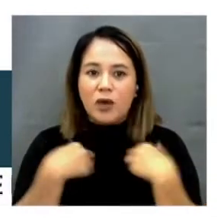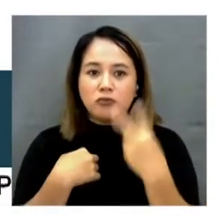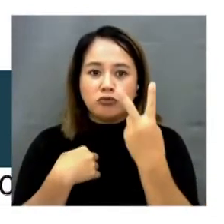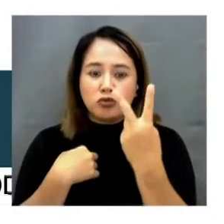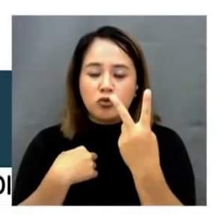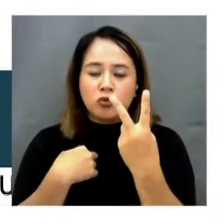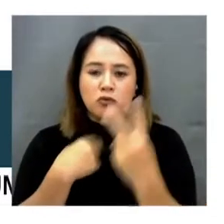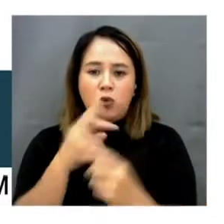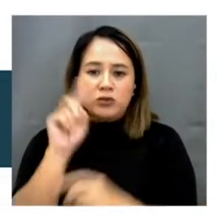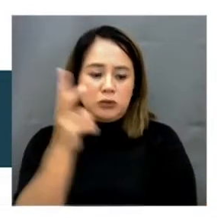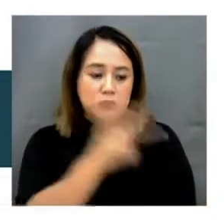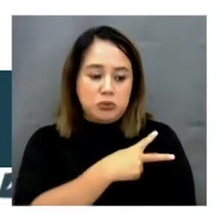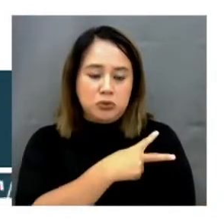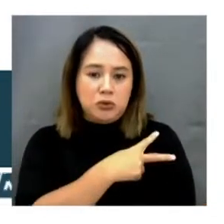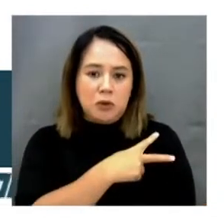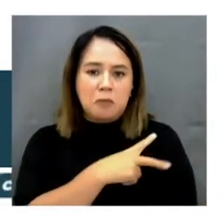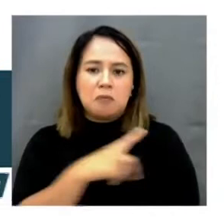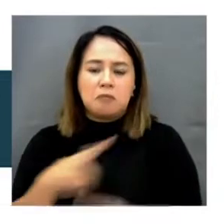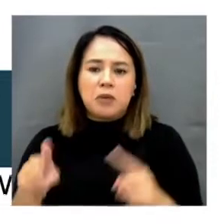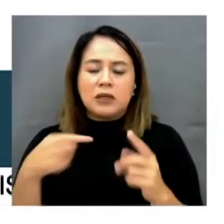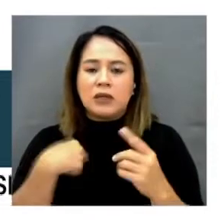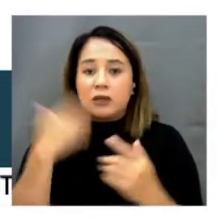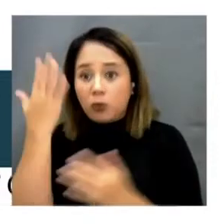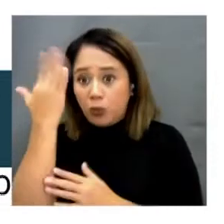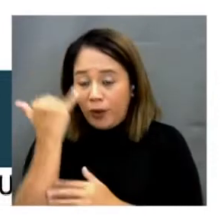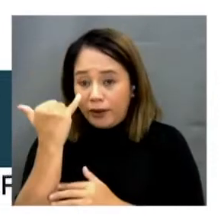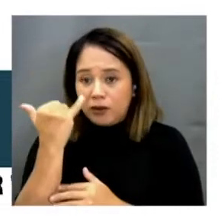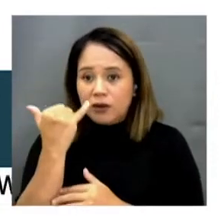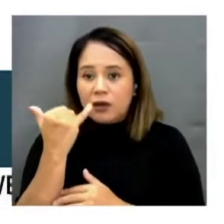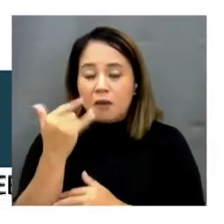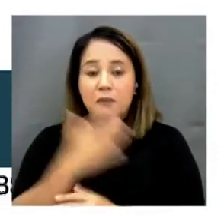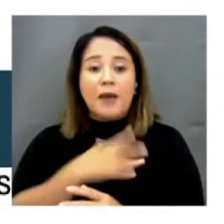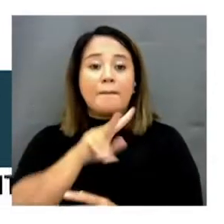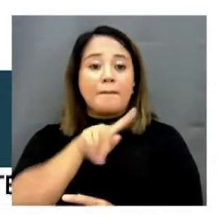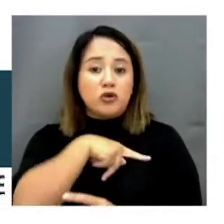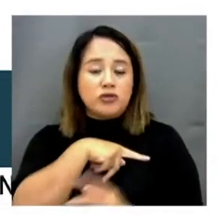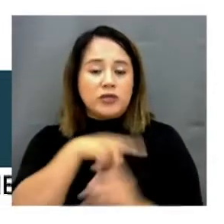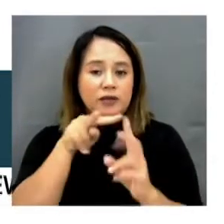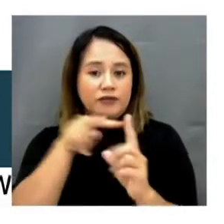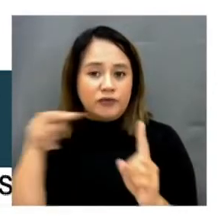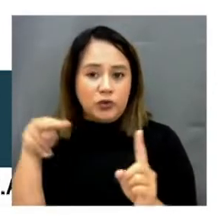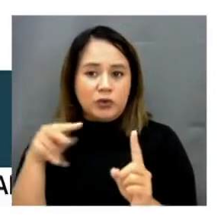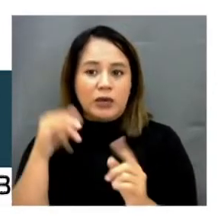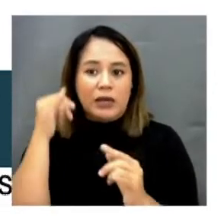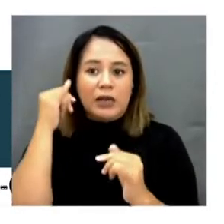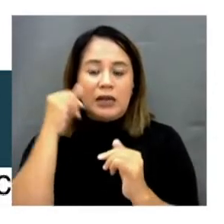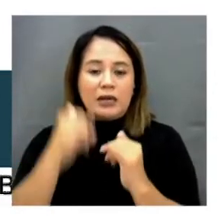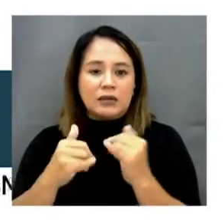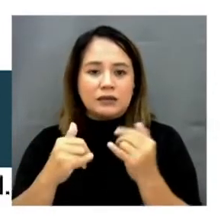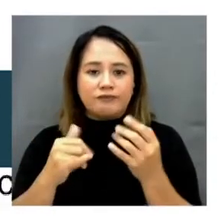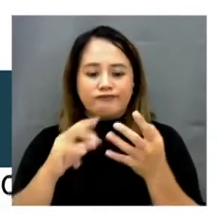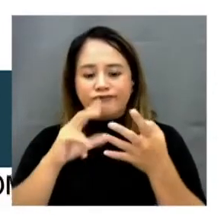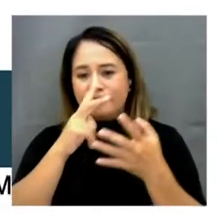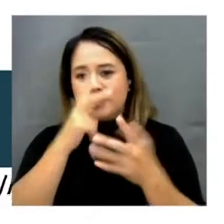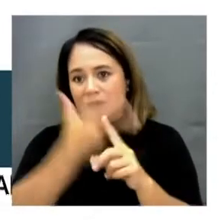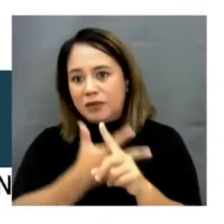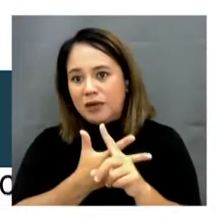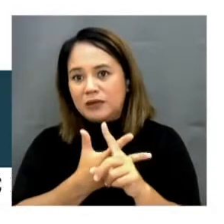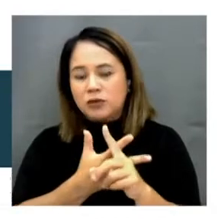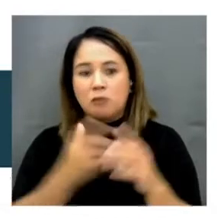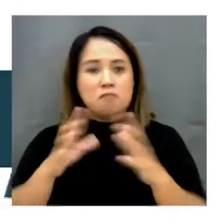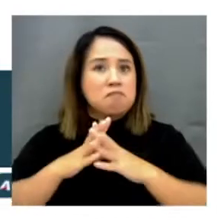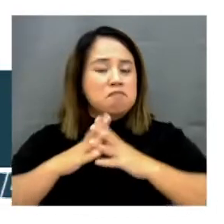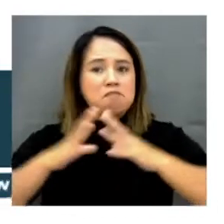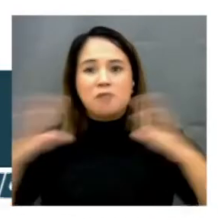But I think this could be attributed. My personal view is that because of the last quarter mega vaccination